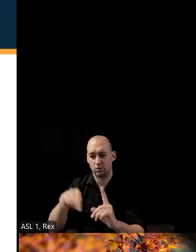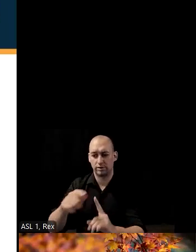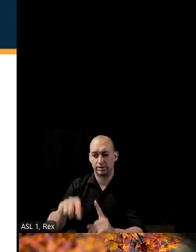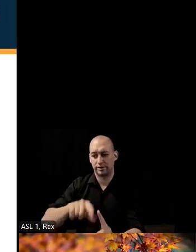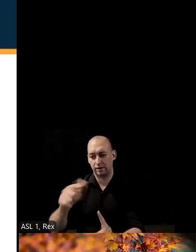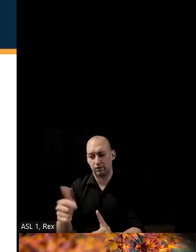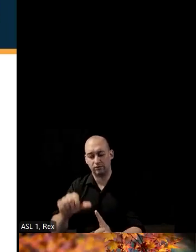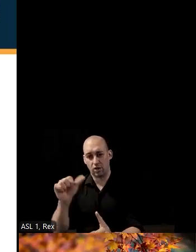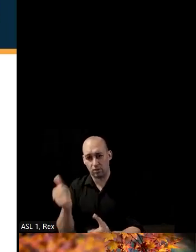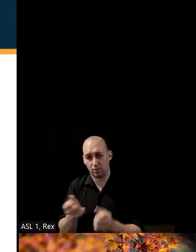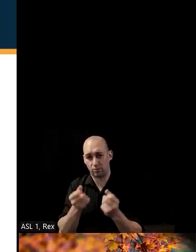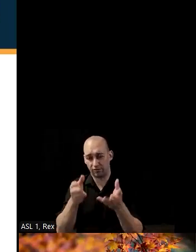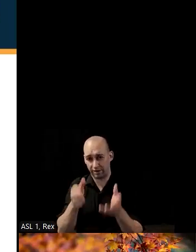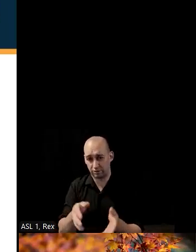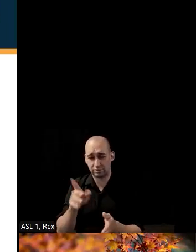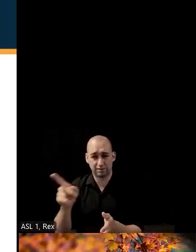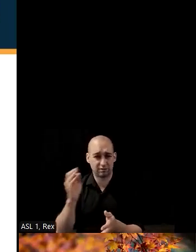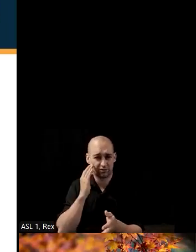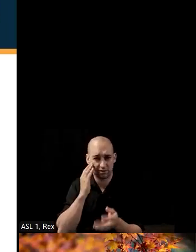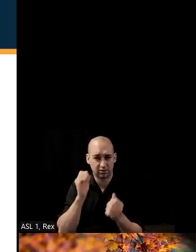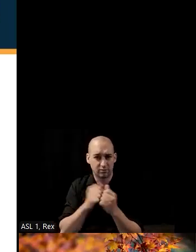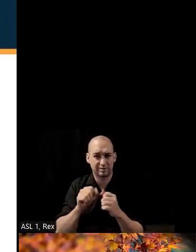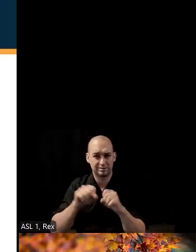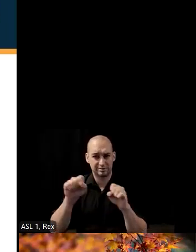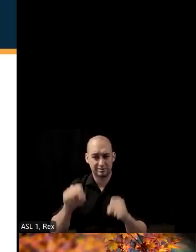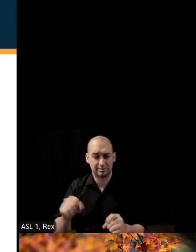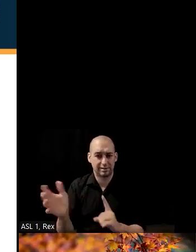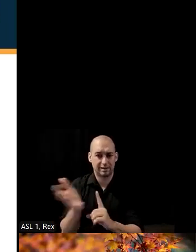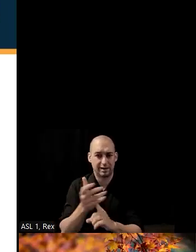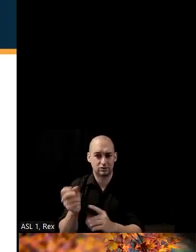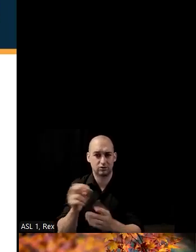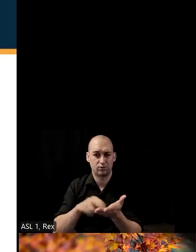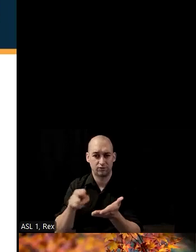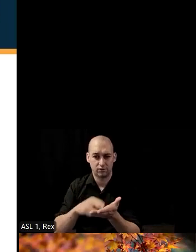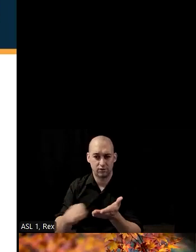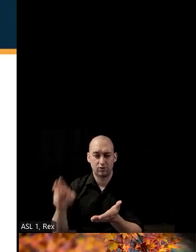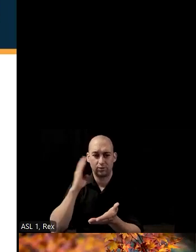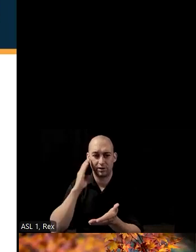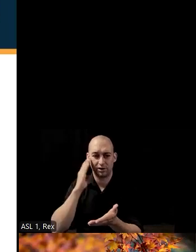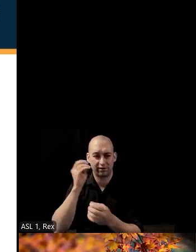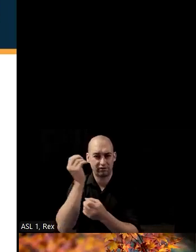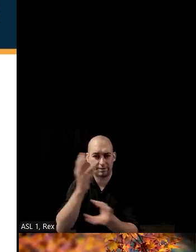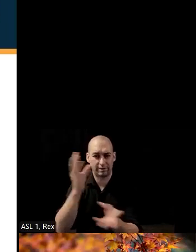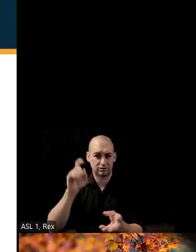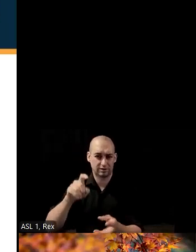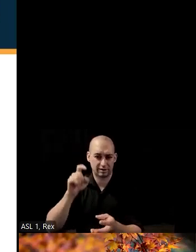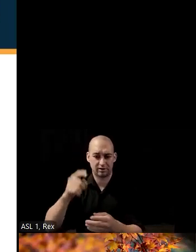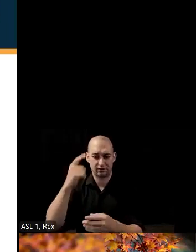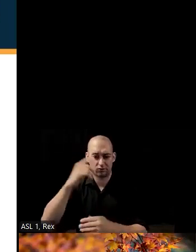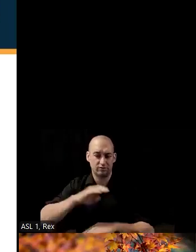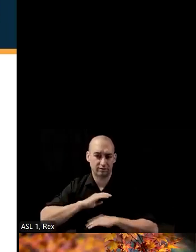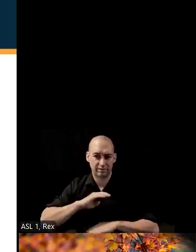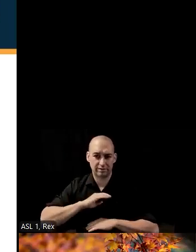providers, they're familiar with our system, they're ready to catch that referral, and we know the information they need to really fulfill a customer's